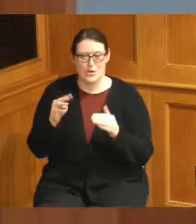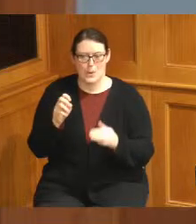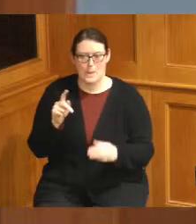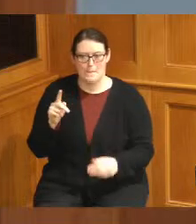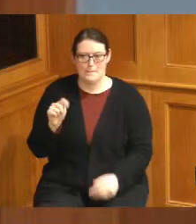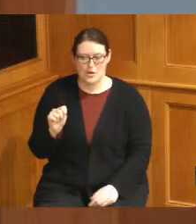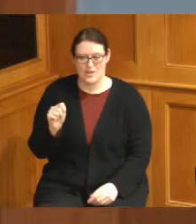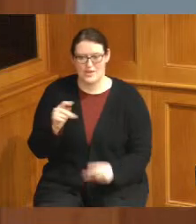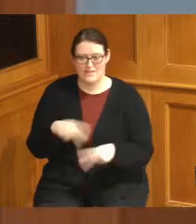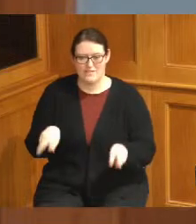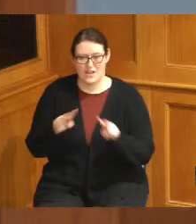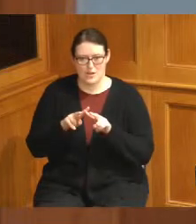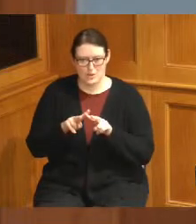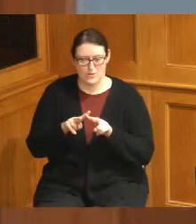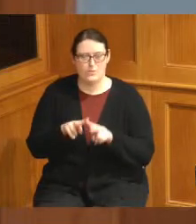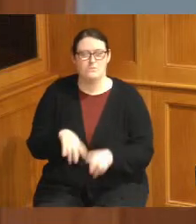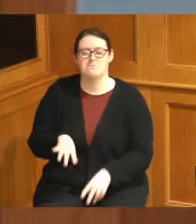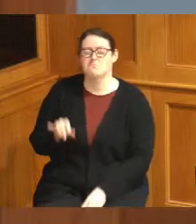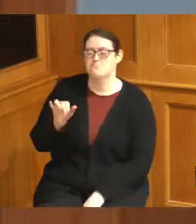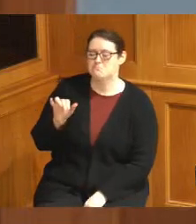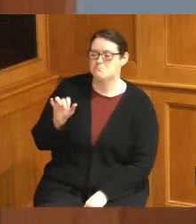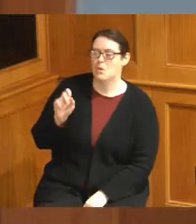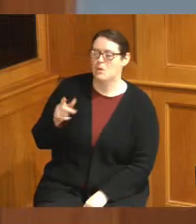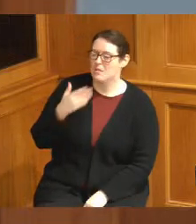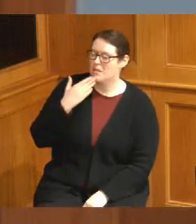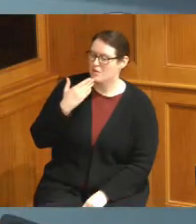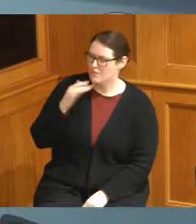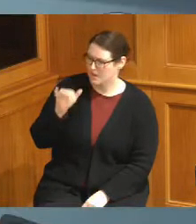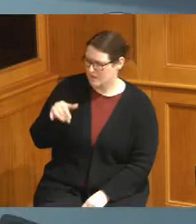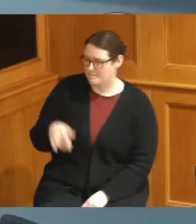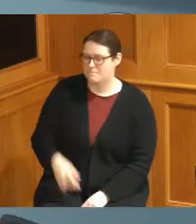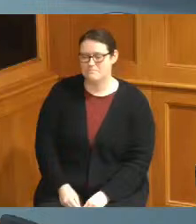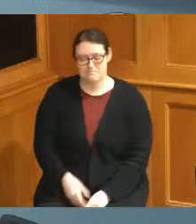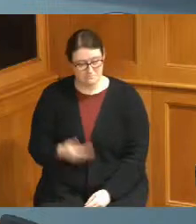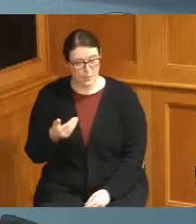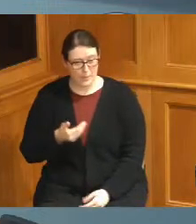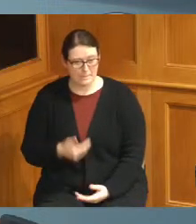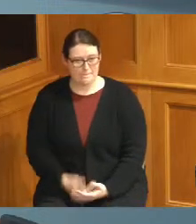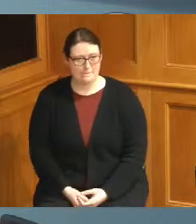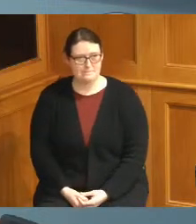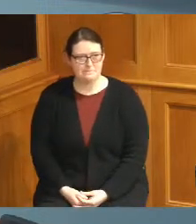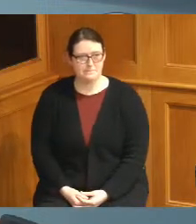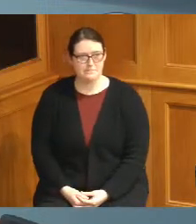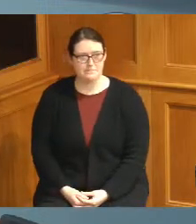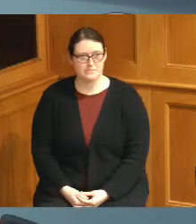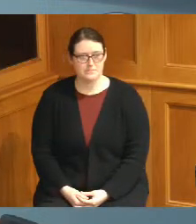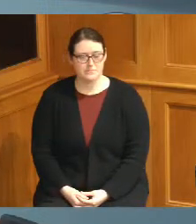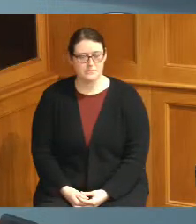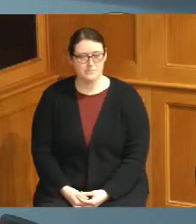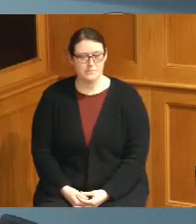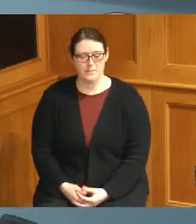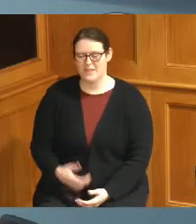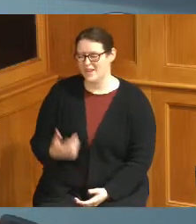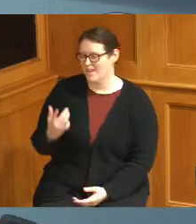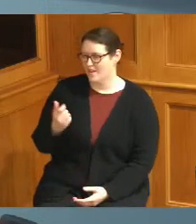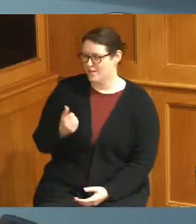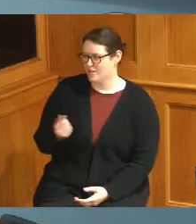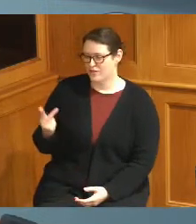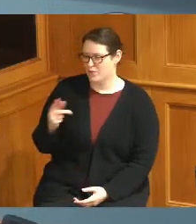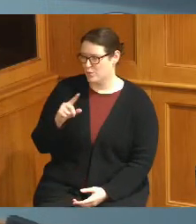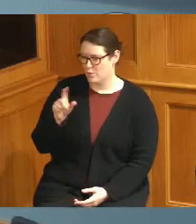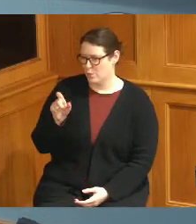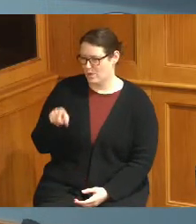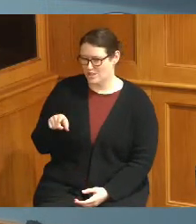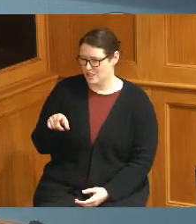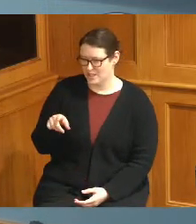place. Okay, thank you. Appreciate the information. You're welcome. All right, so I just have a couple of